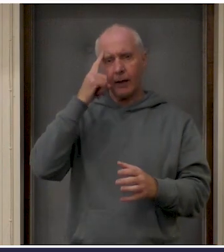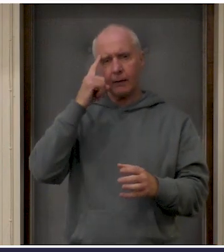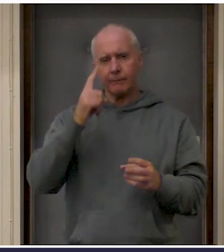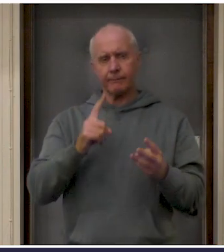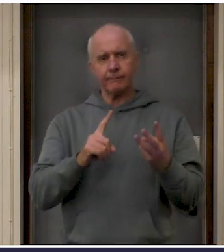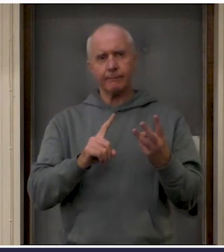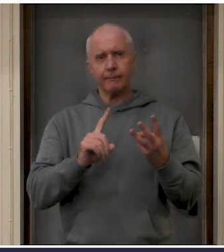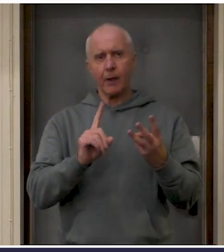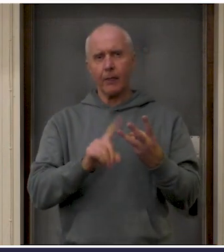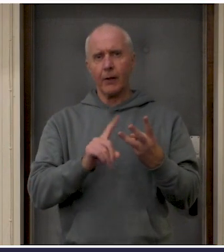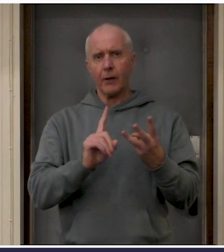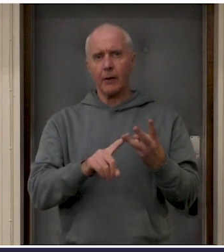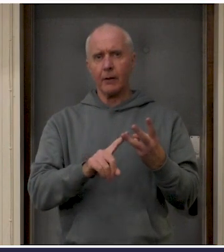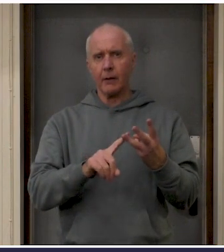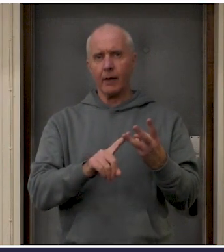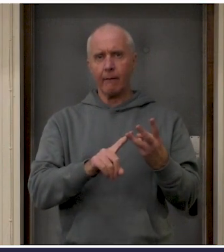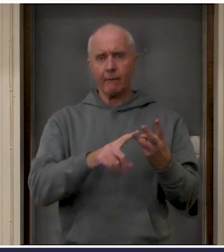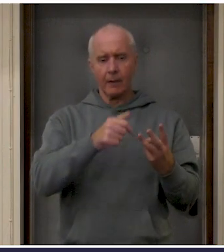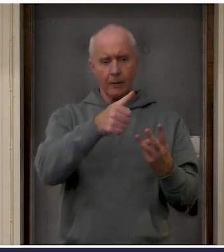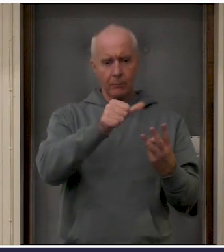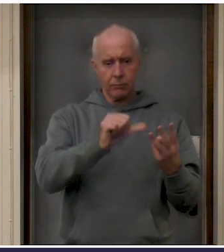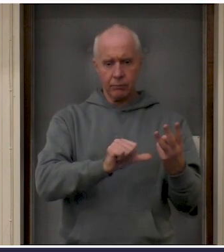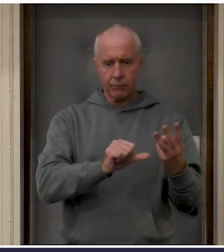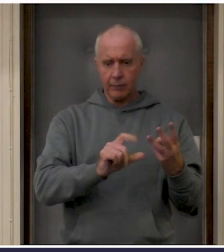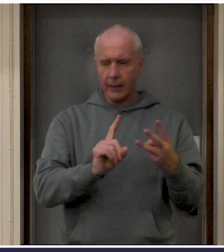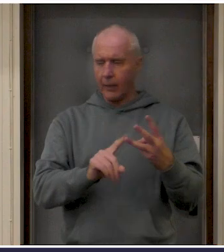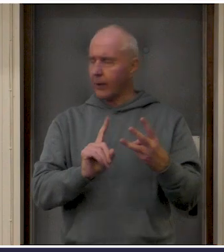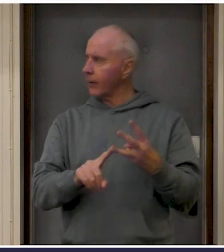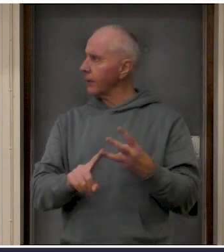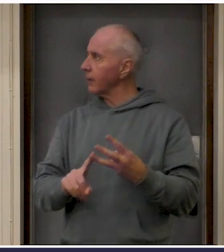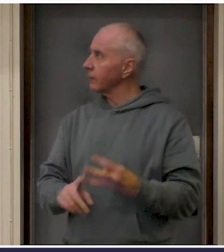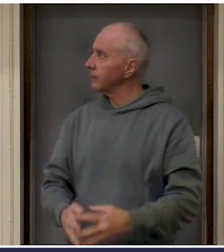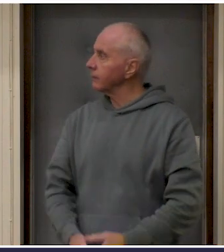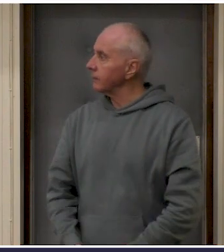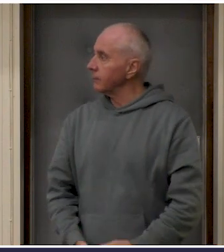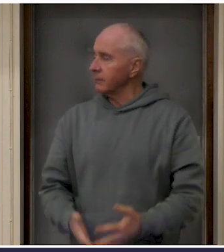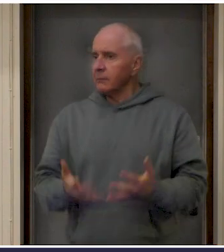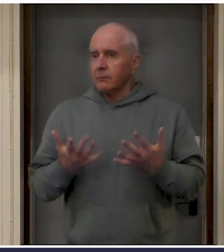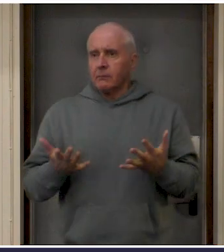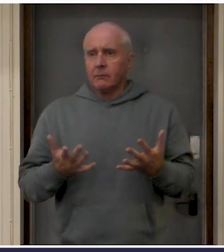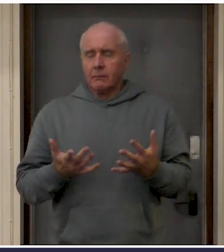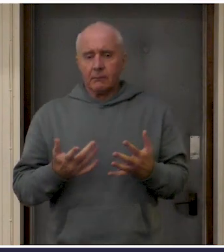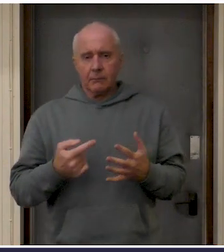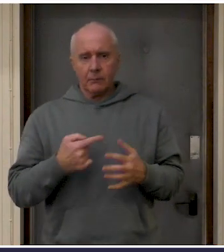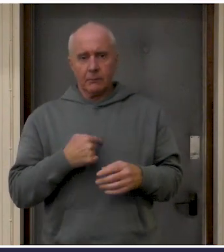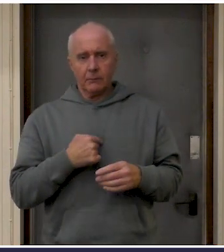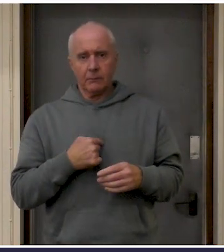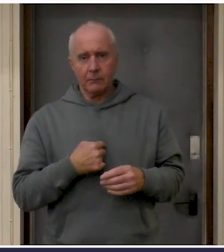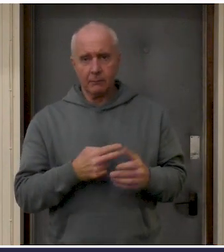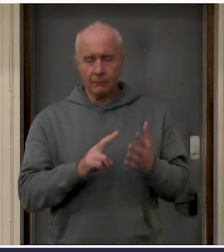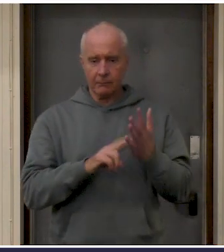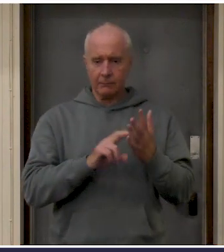in that list of all the reactors. For some reason that's lost to me, certainly, it was nicknamed Nuki